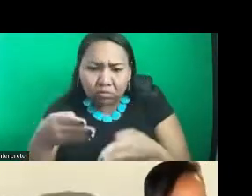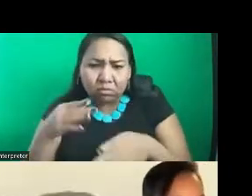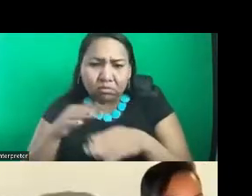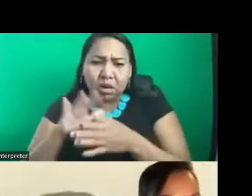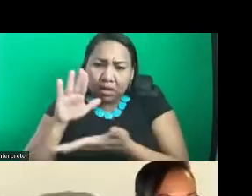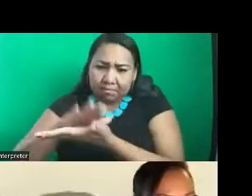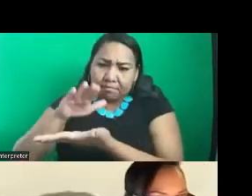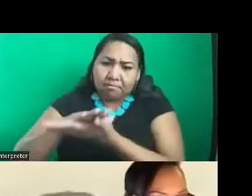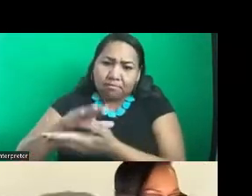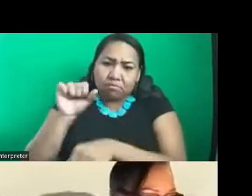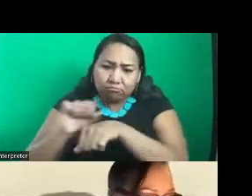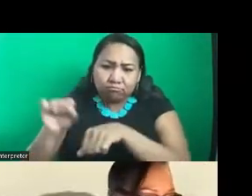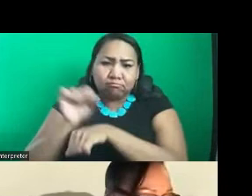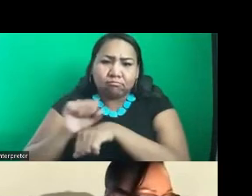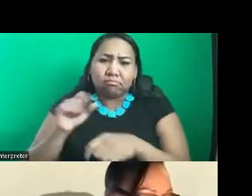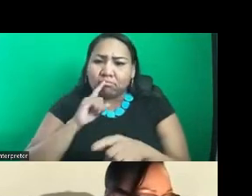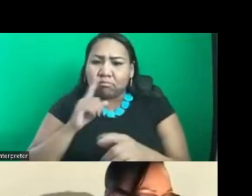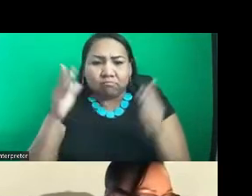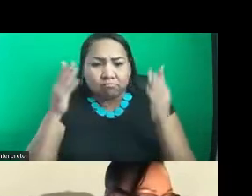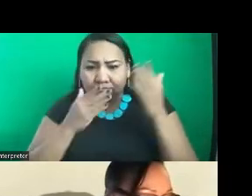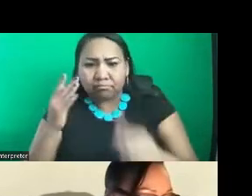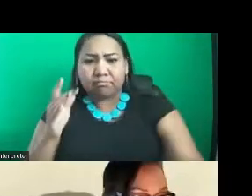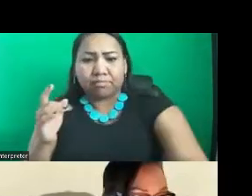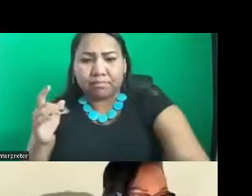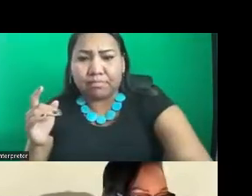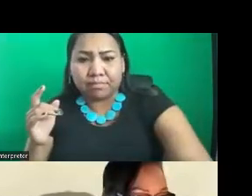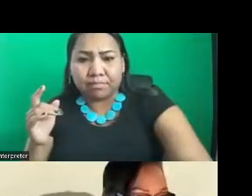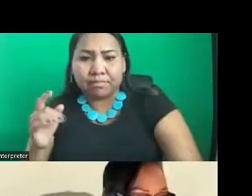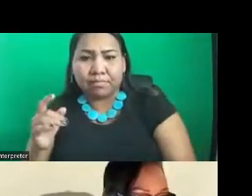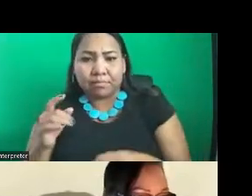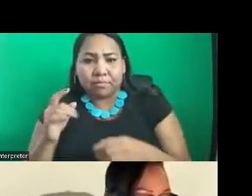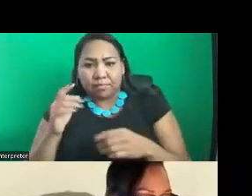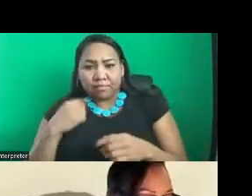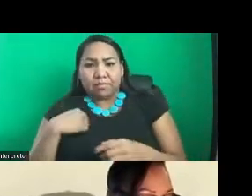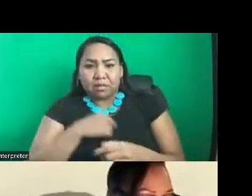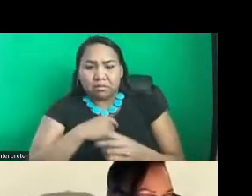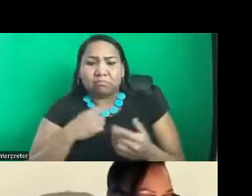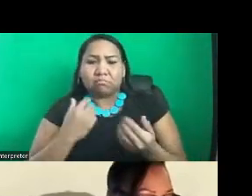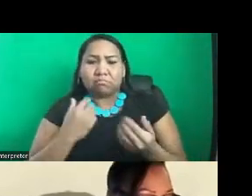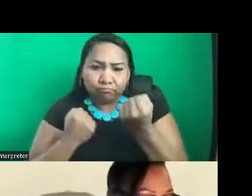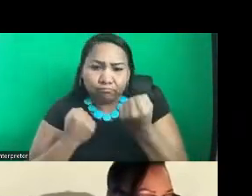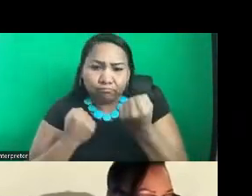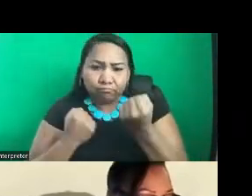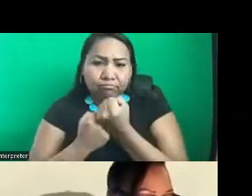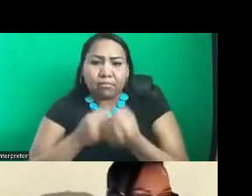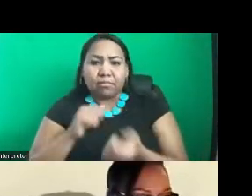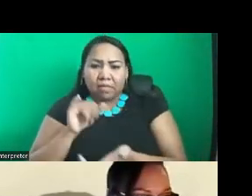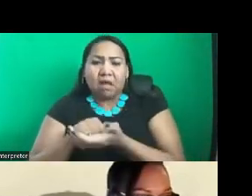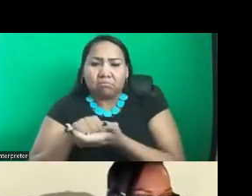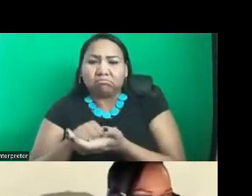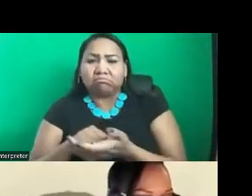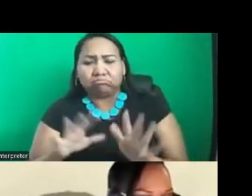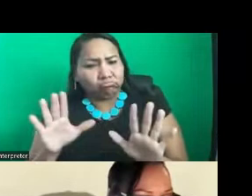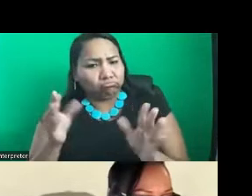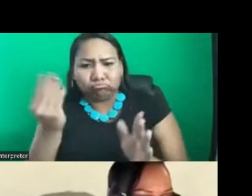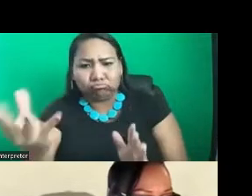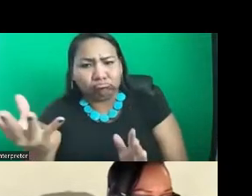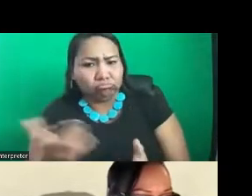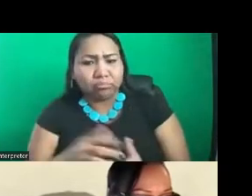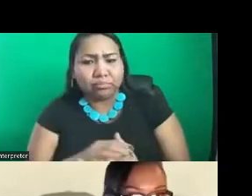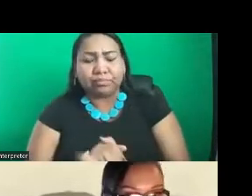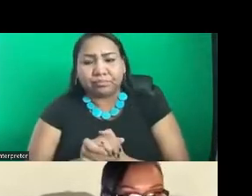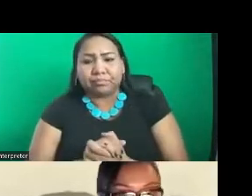work. And we buttress that. We support their efforts